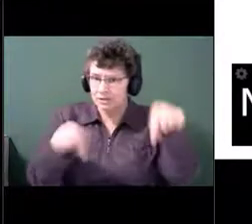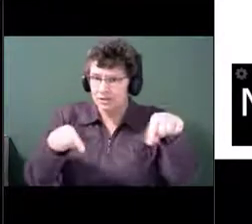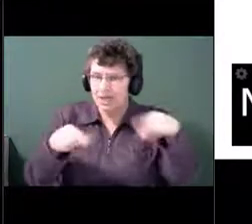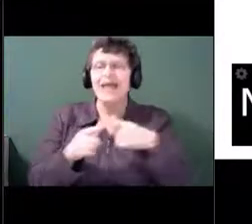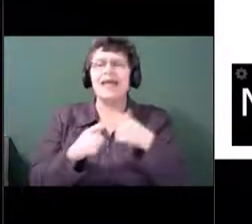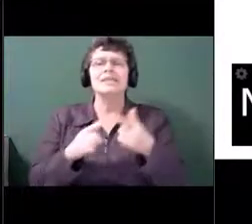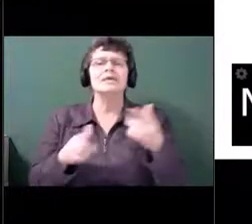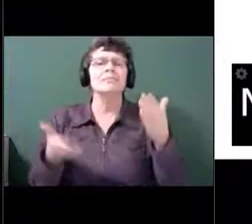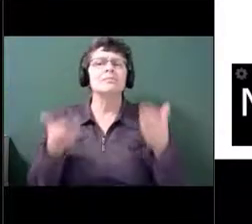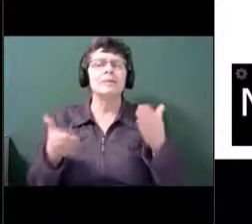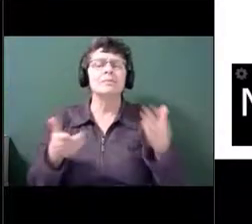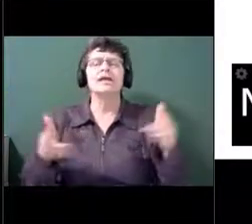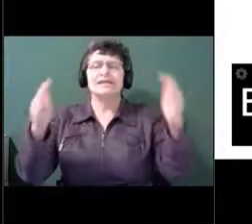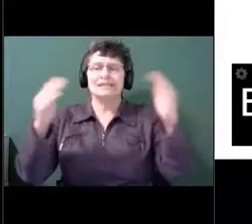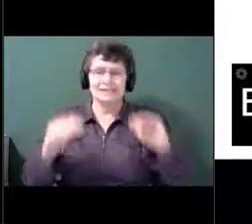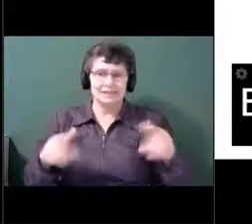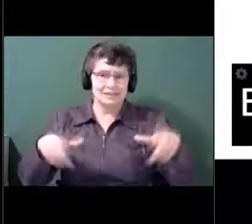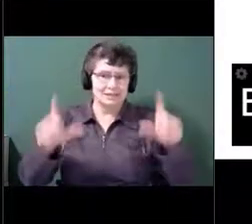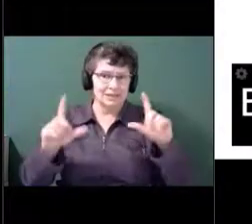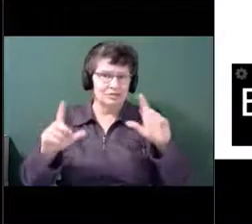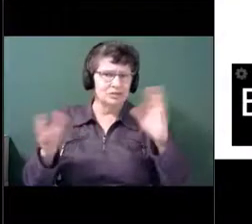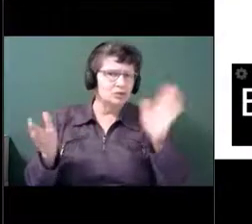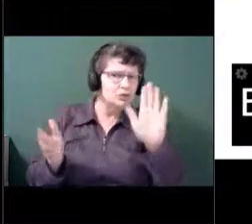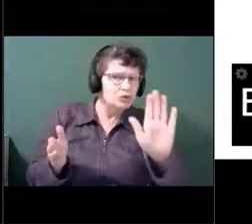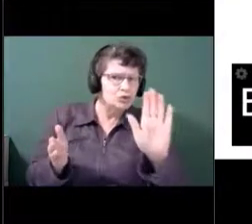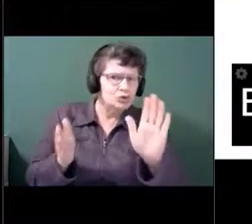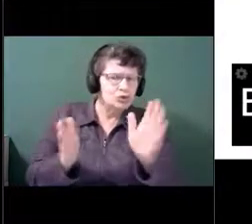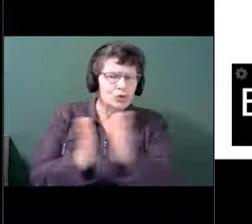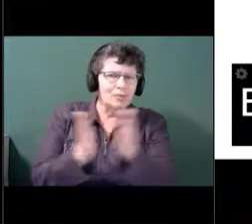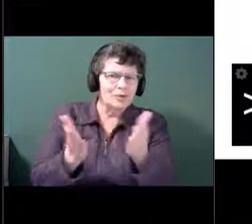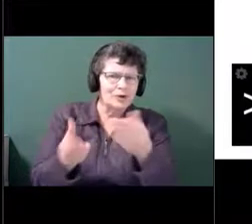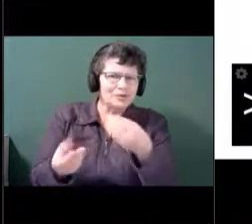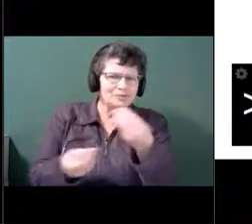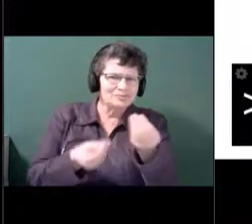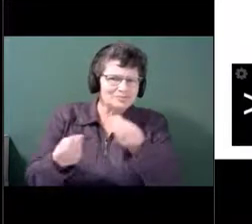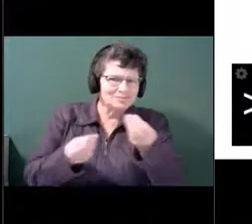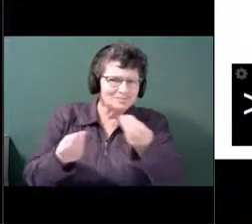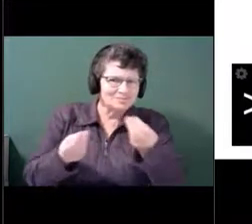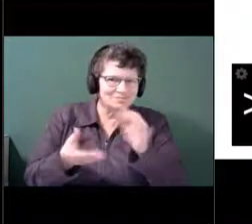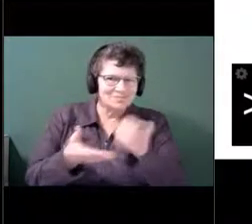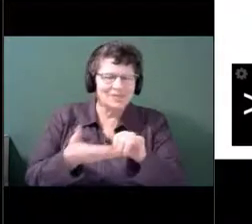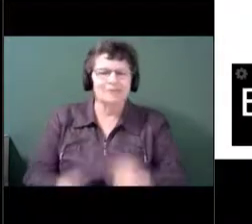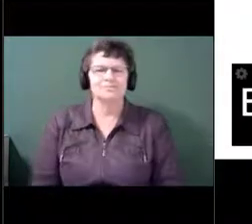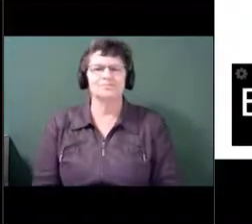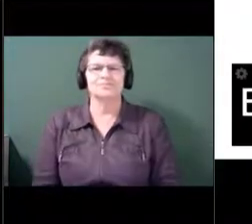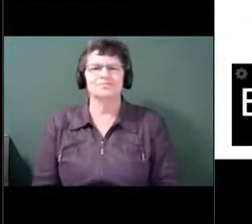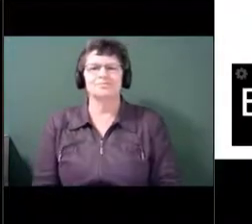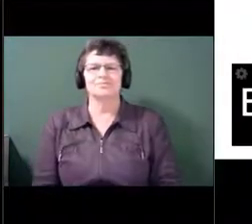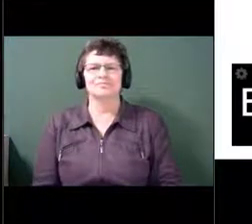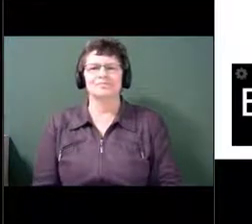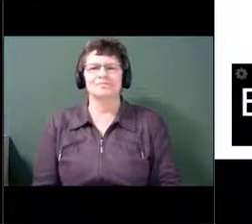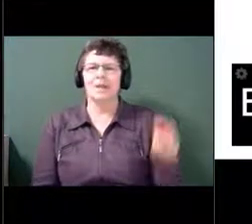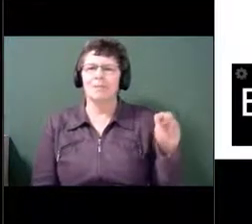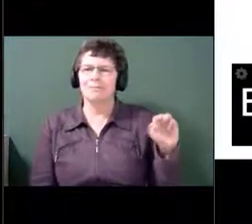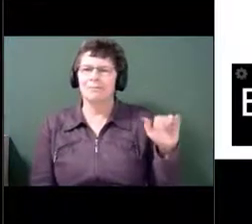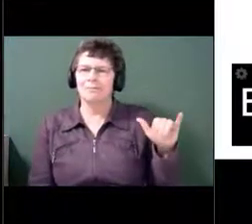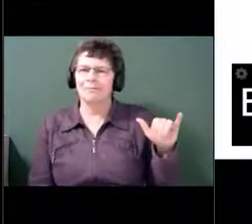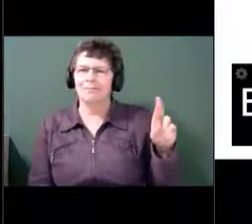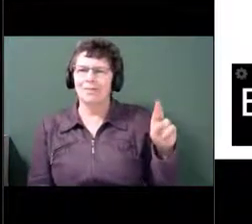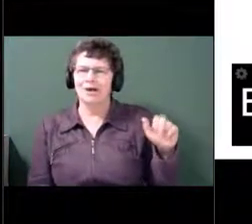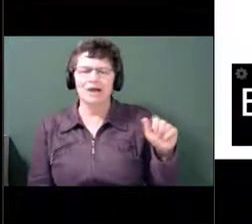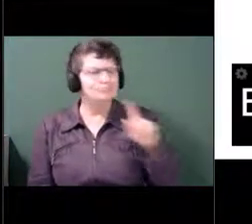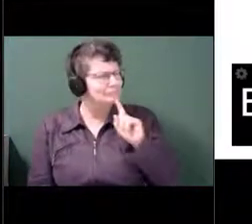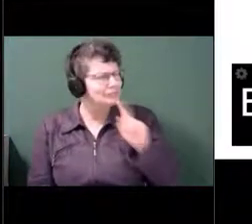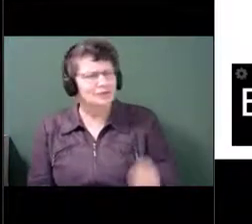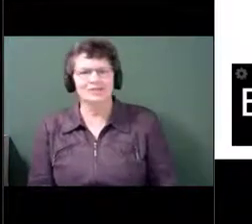Sure. Because making this collage was so much fun, And it's something my husband and